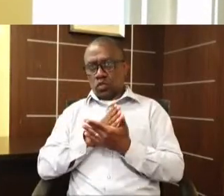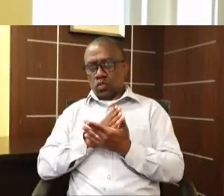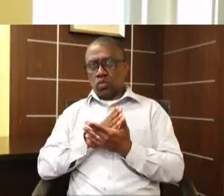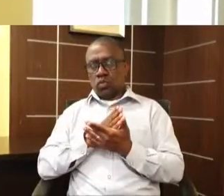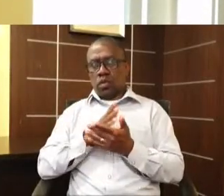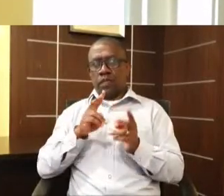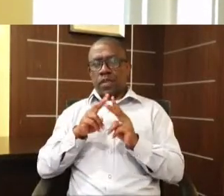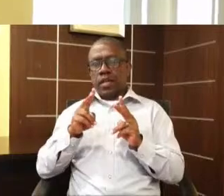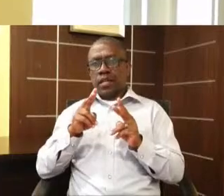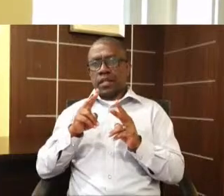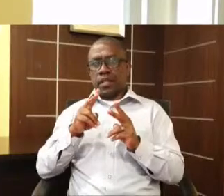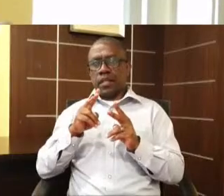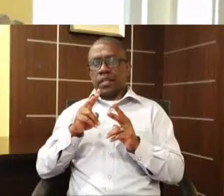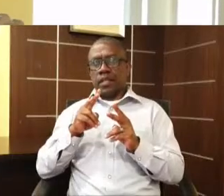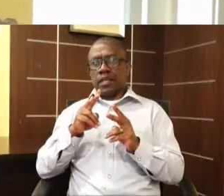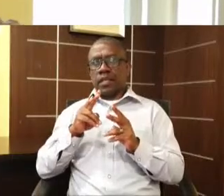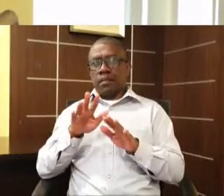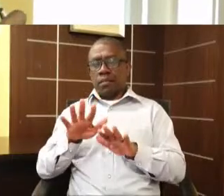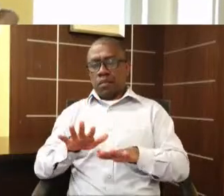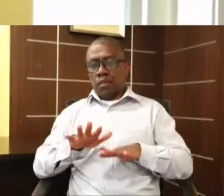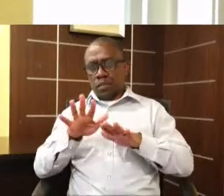conservative approach to that. Yeah.